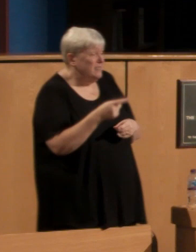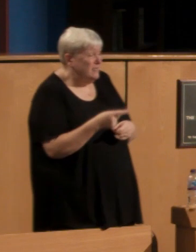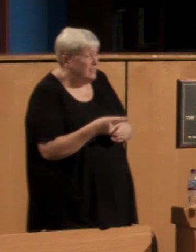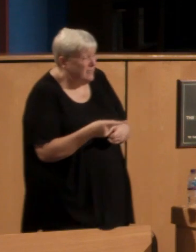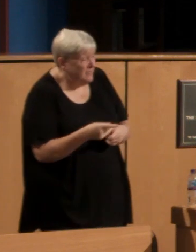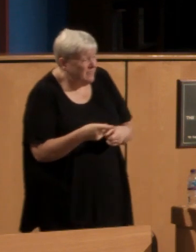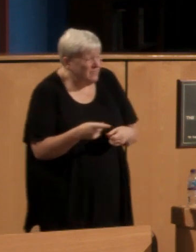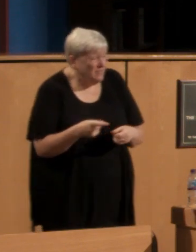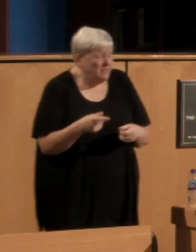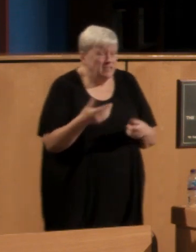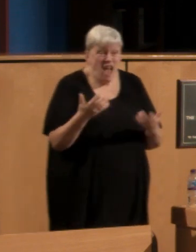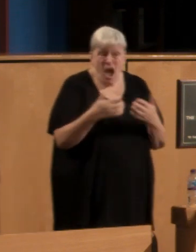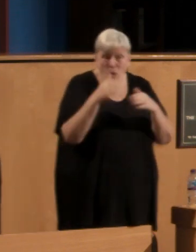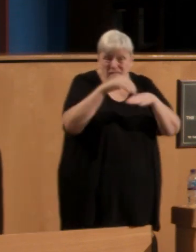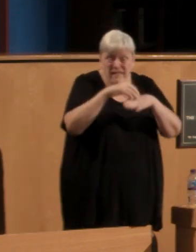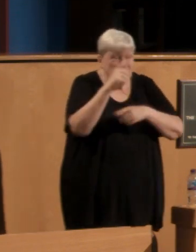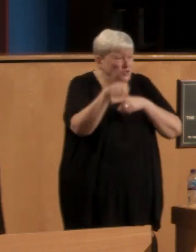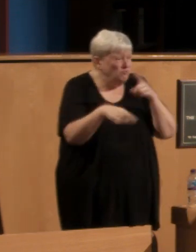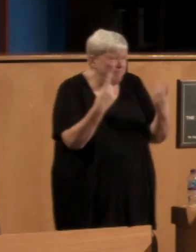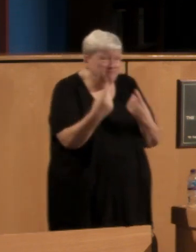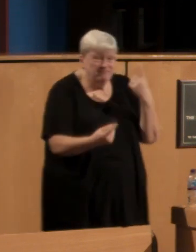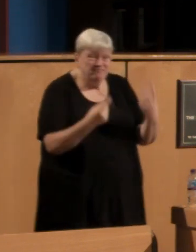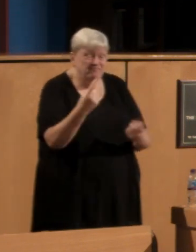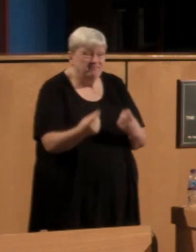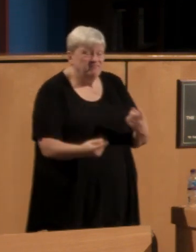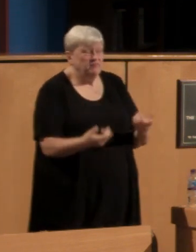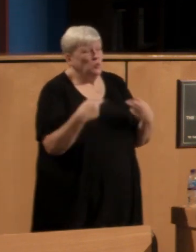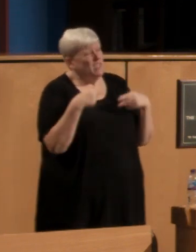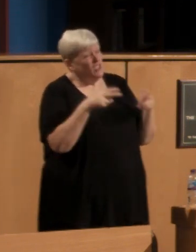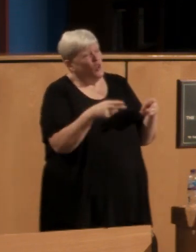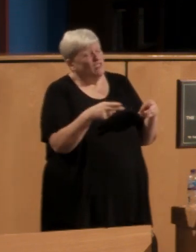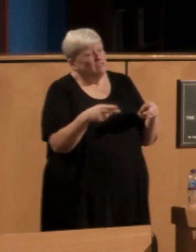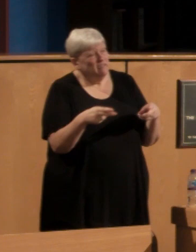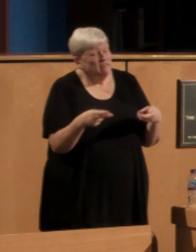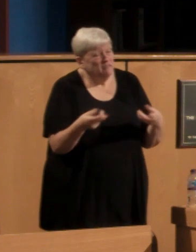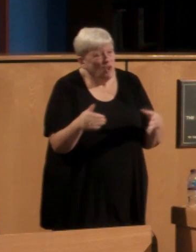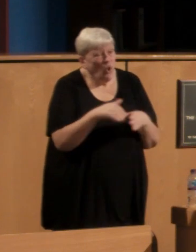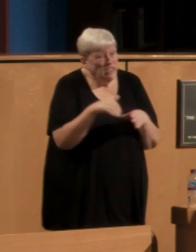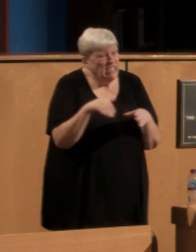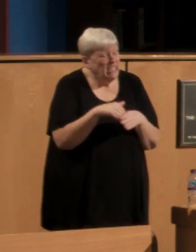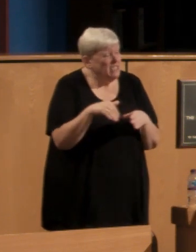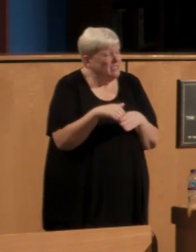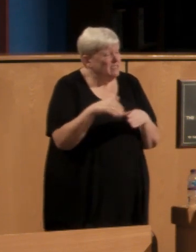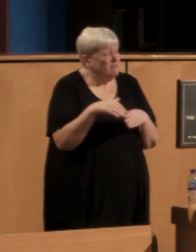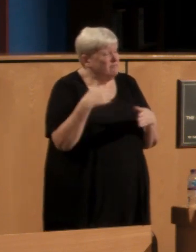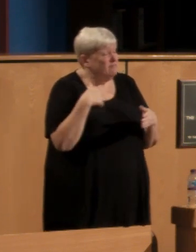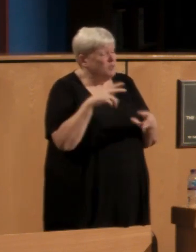or don't affect you, as well as what sort of horror in terms of content speaks to you.